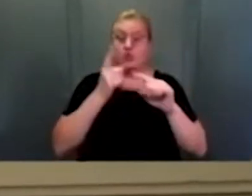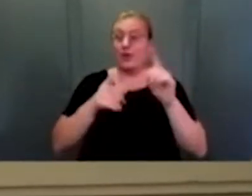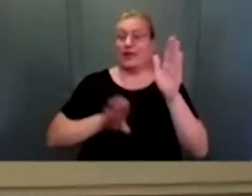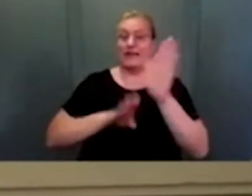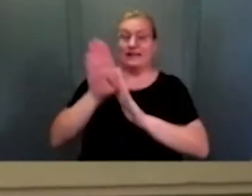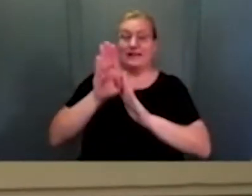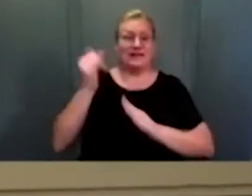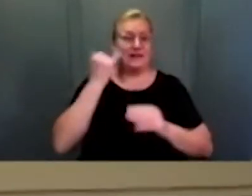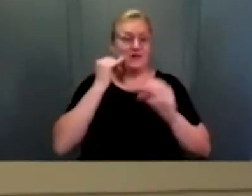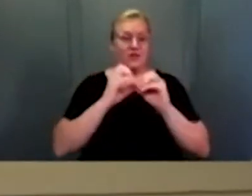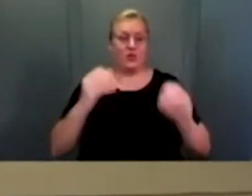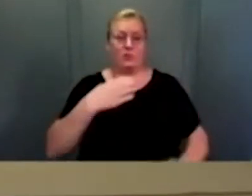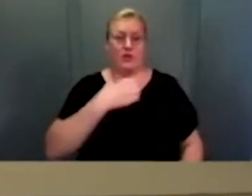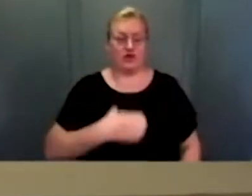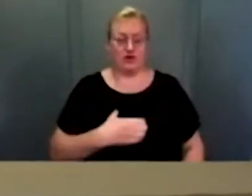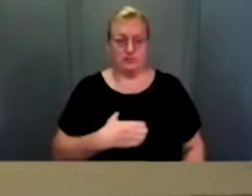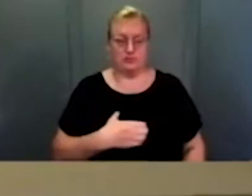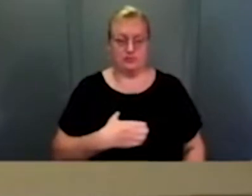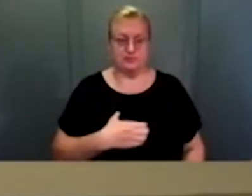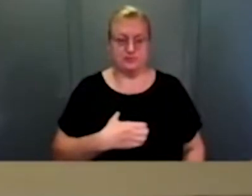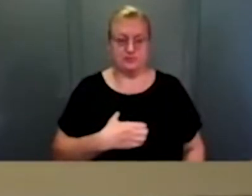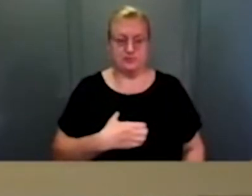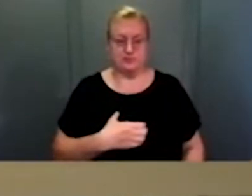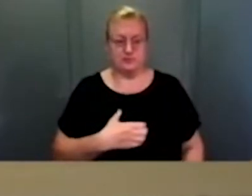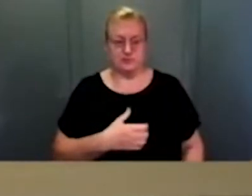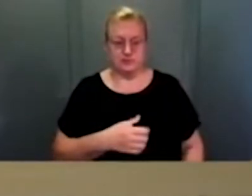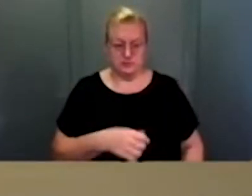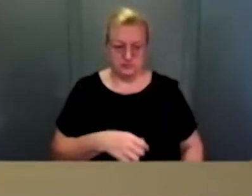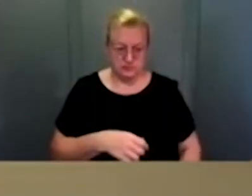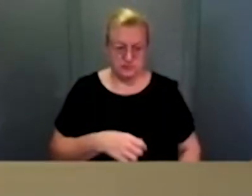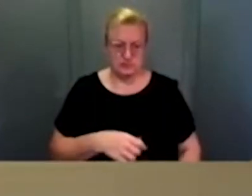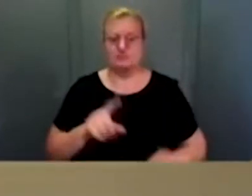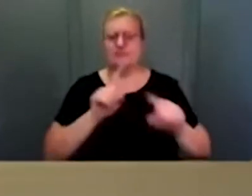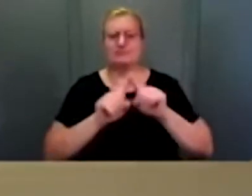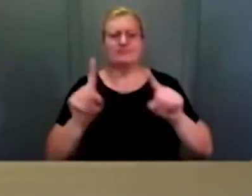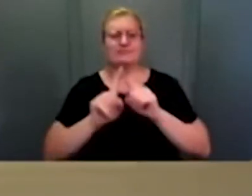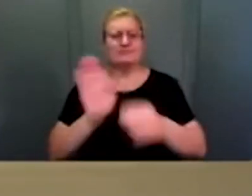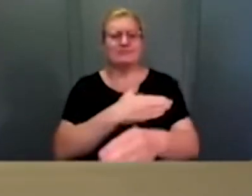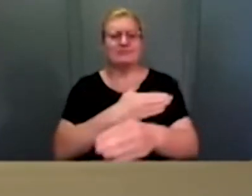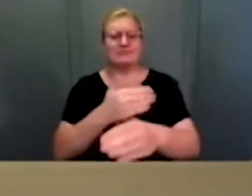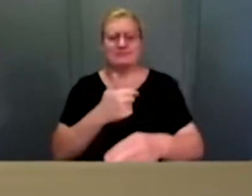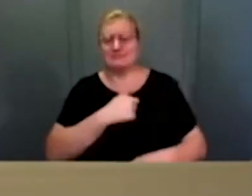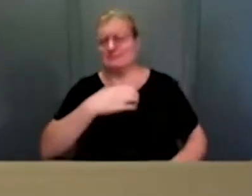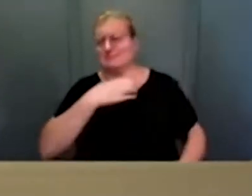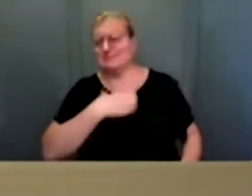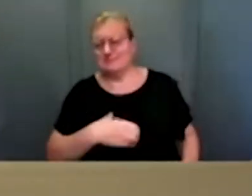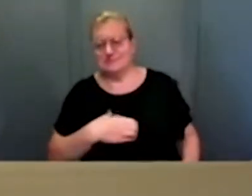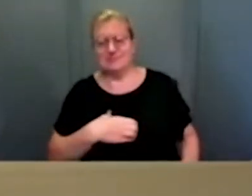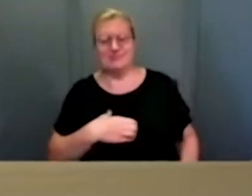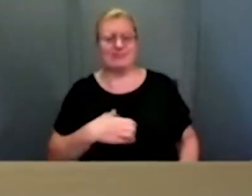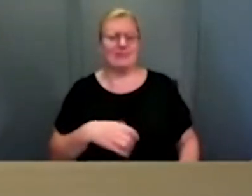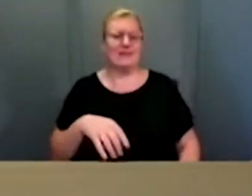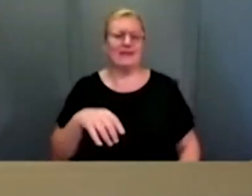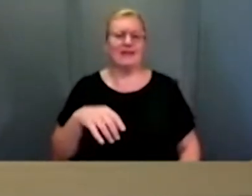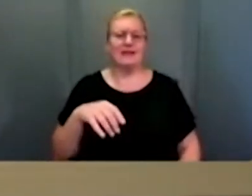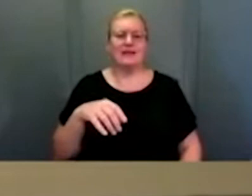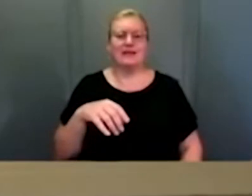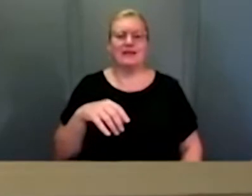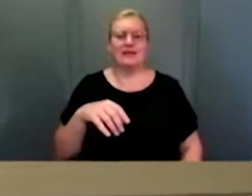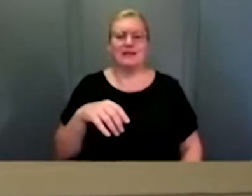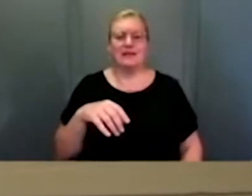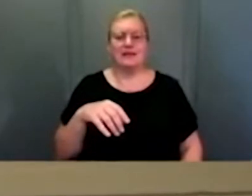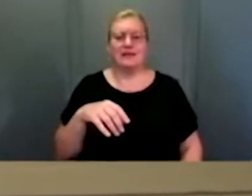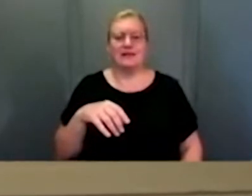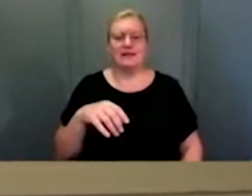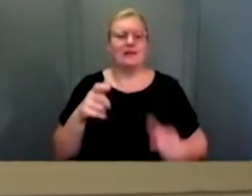without passion. I love Toots and the Maytals, Jimmy Cliff, Bob Andy, Dennis Brown, and of course,